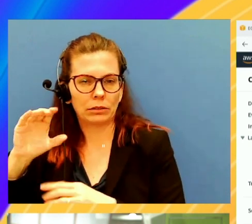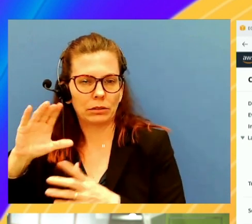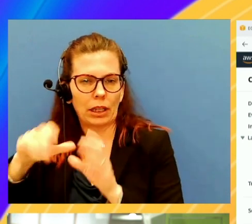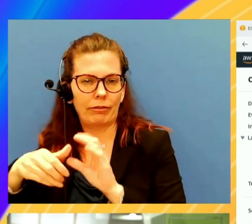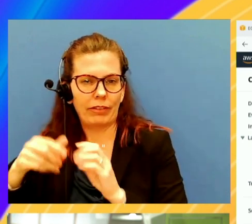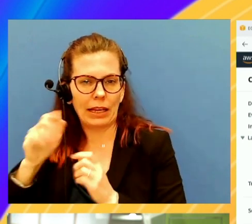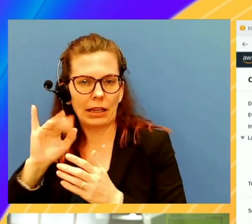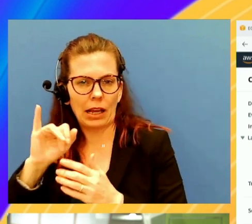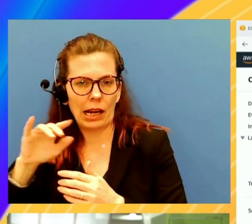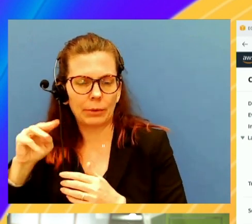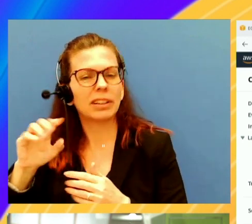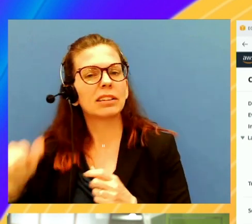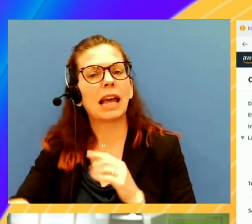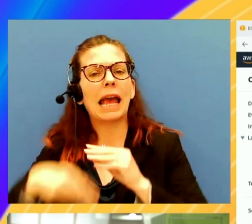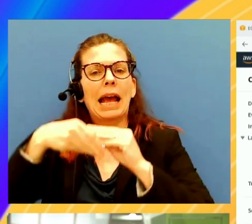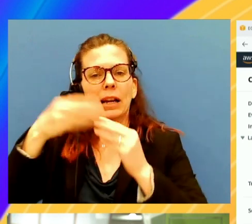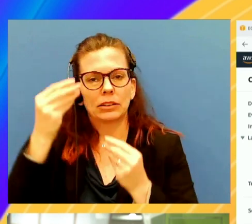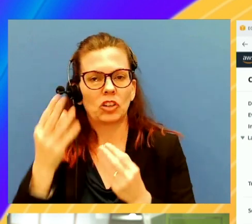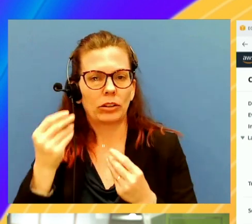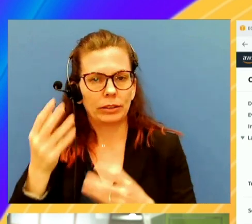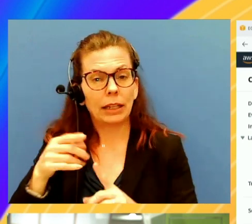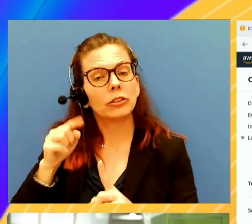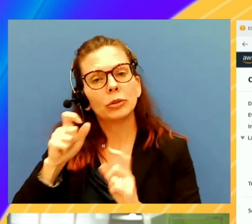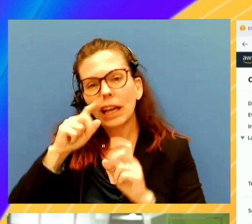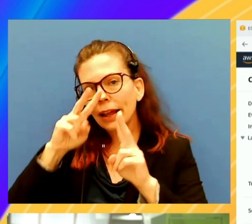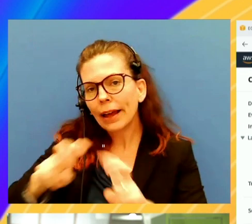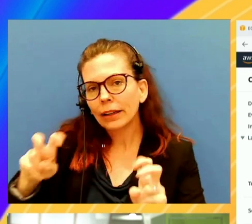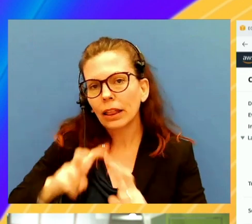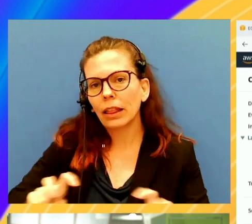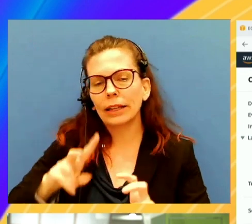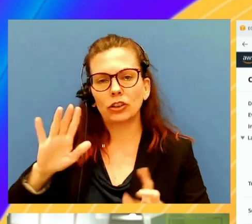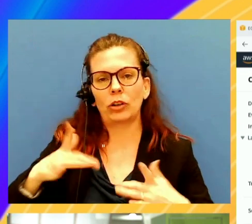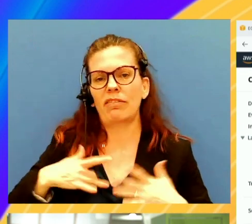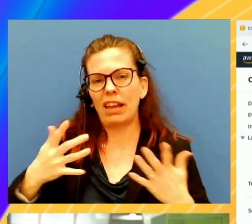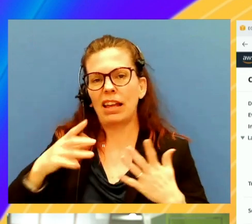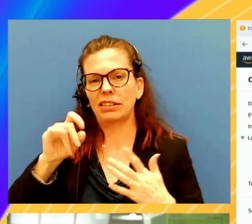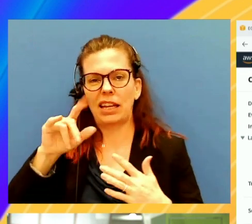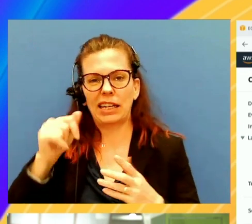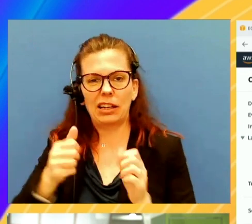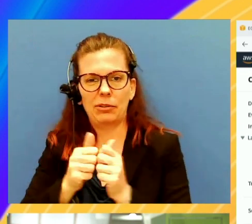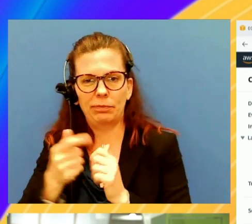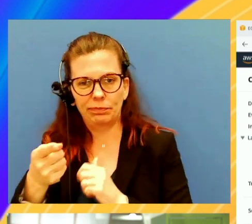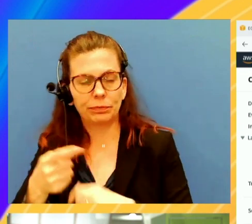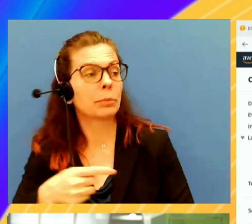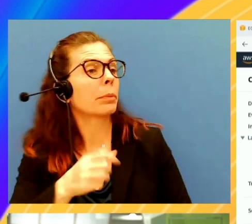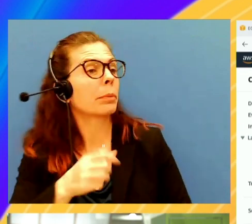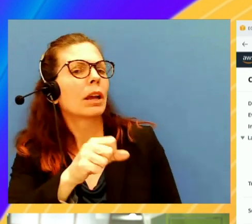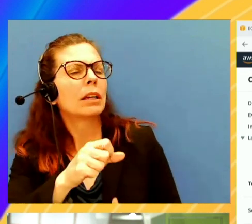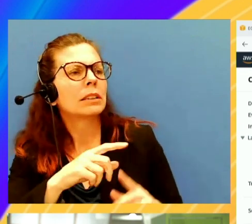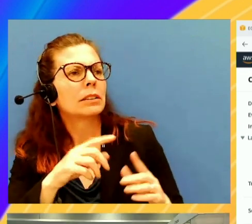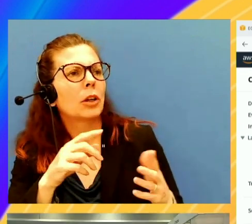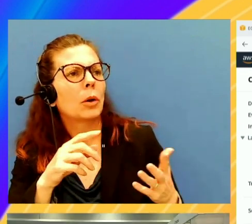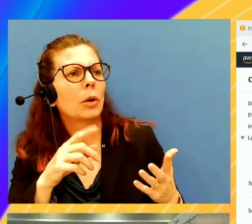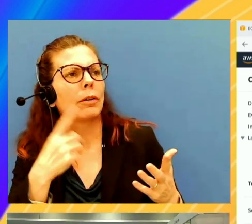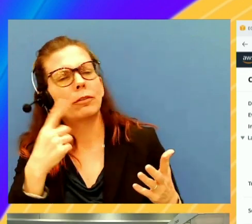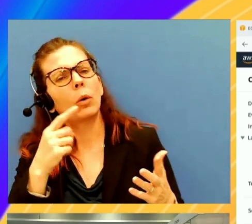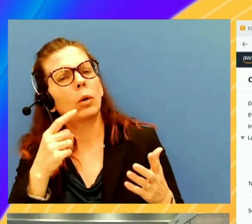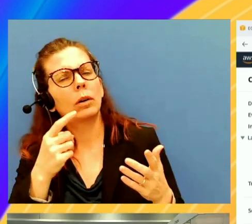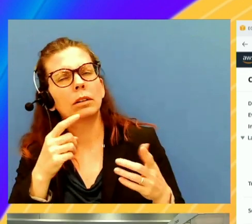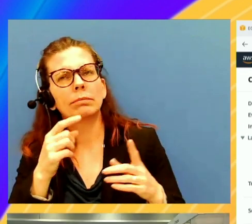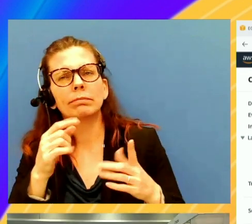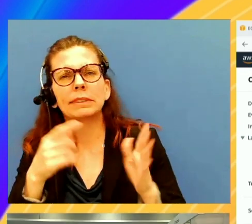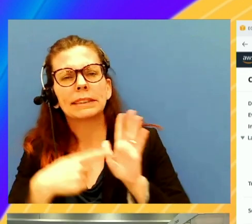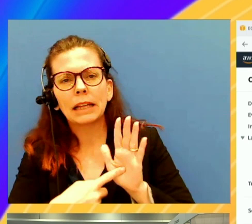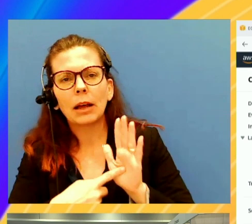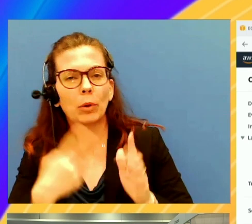added context that you can analyze your event data on. Yeah, so for instance, we were looking at that